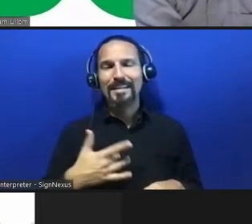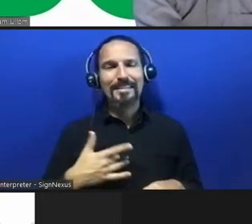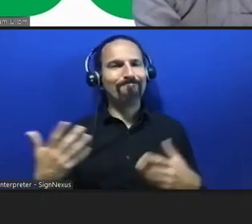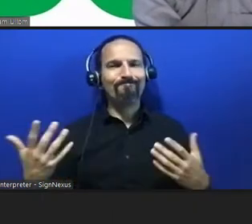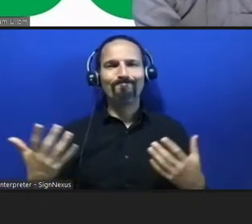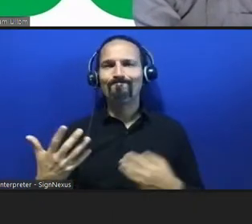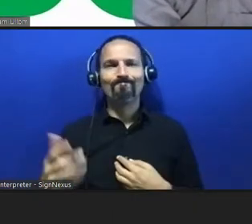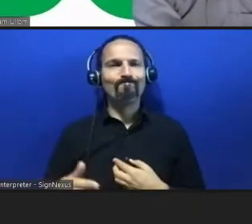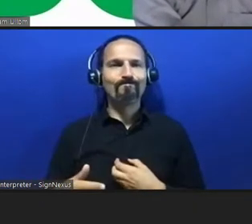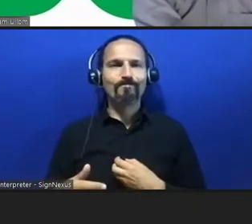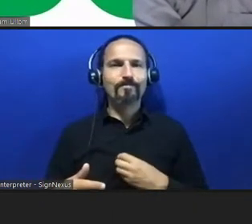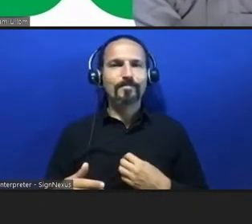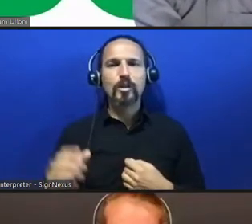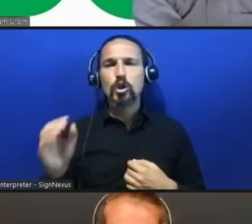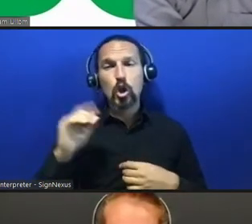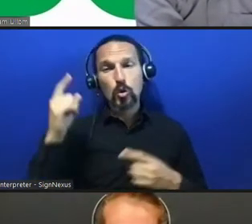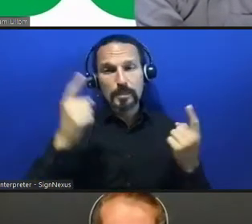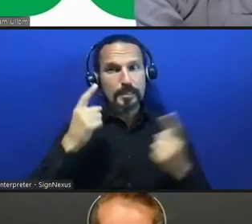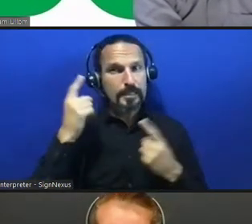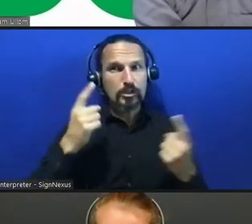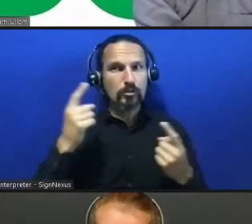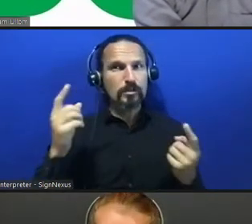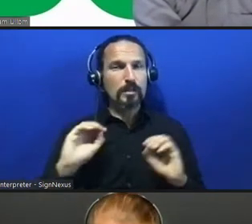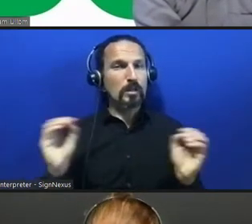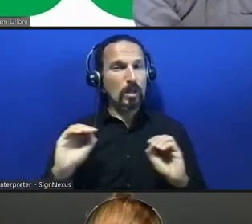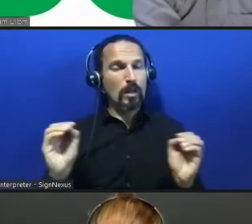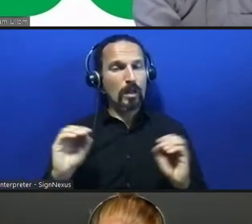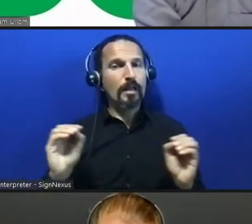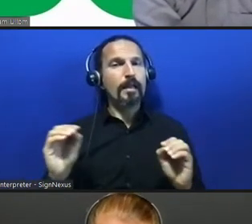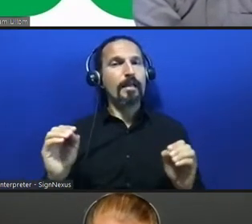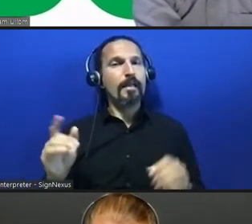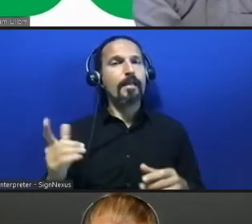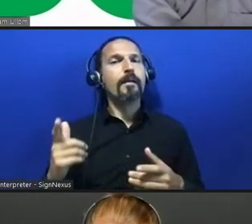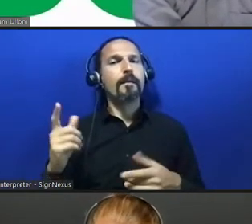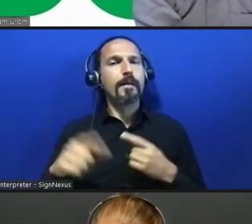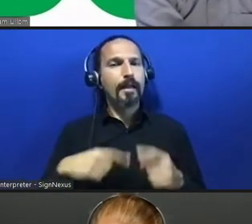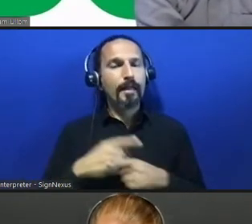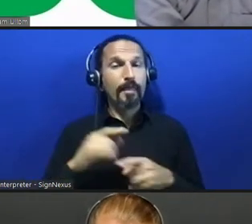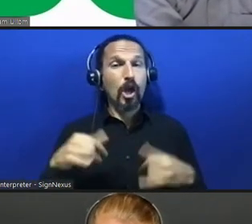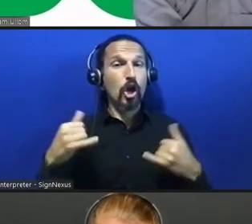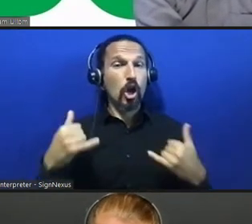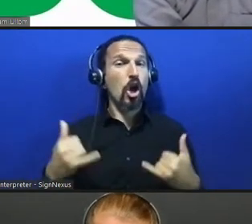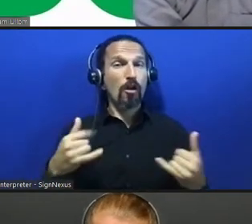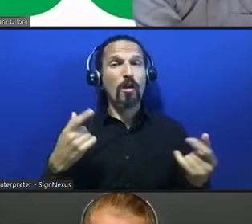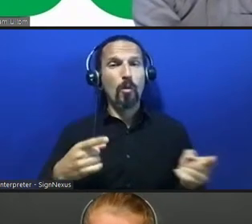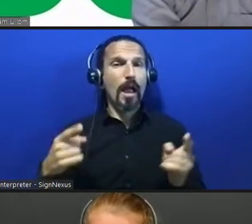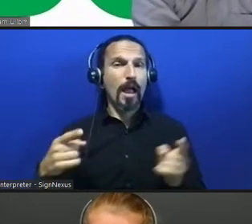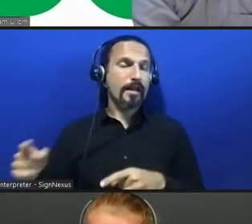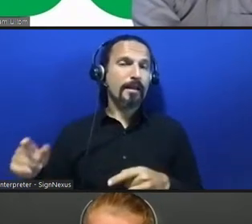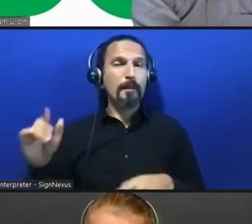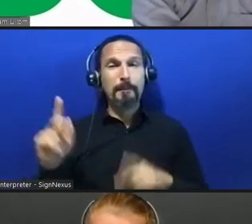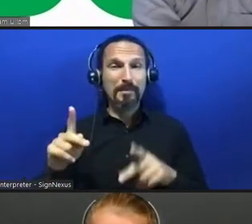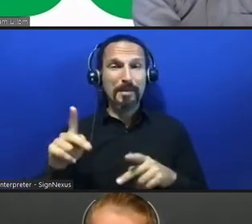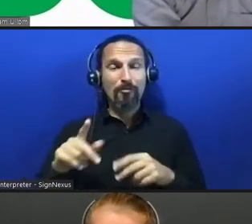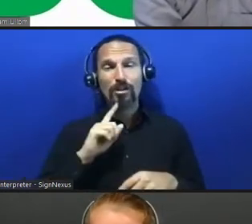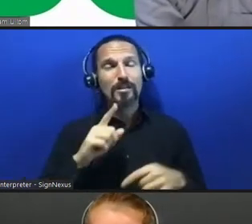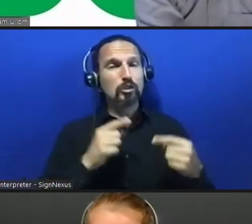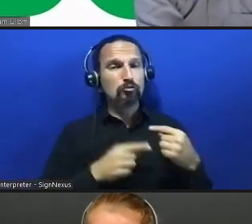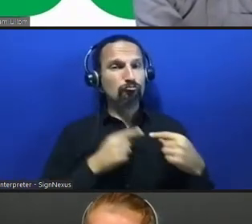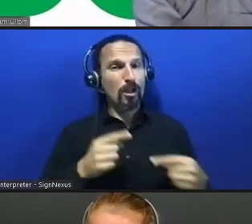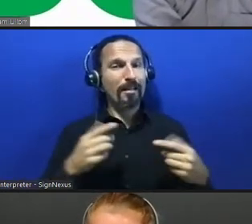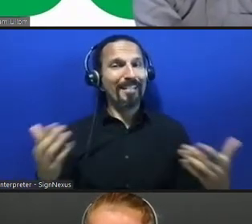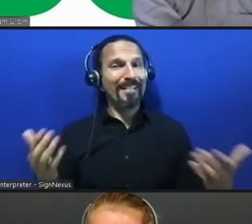you know no no consideration is being taken uh considering the current state of things you know people are struggling out here